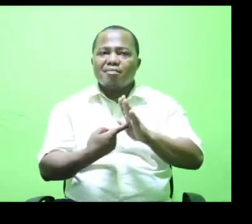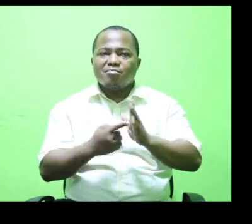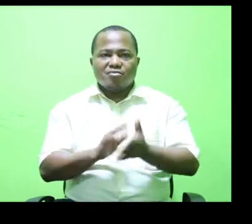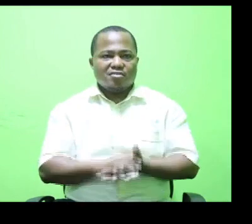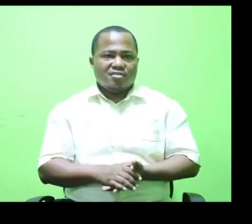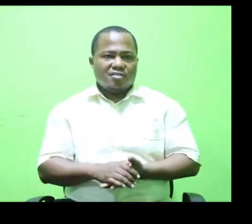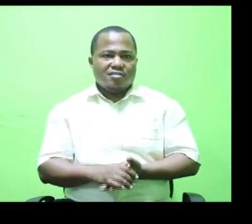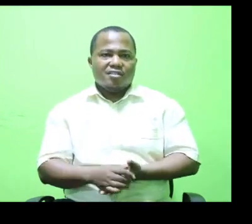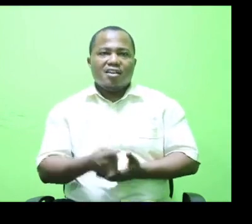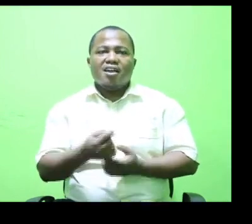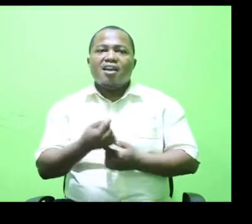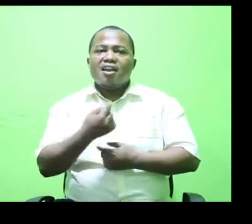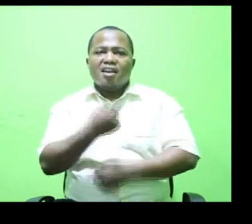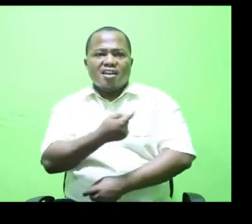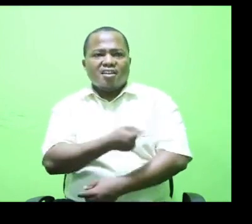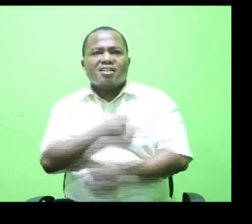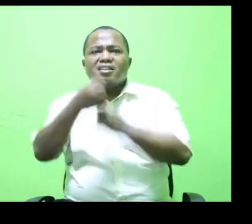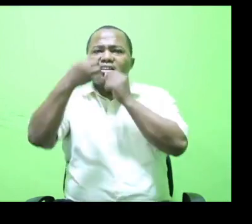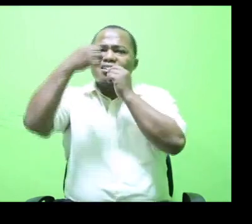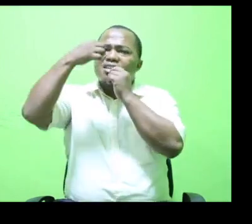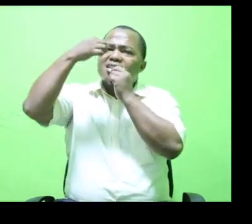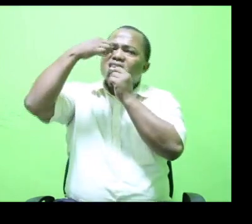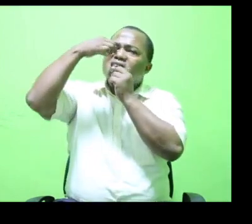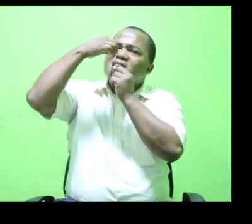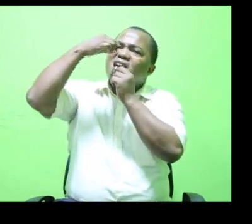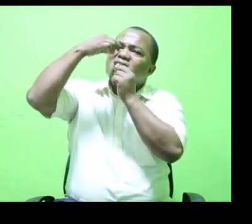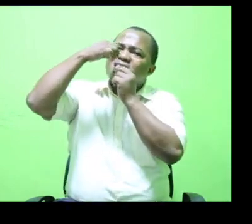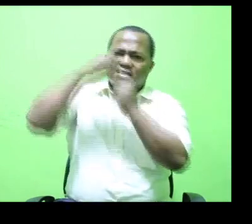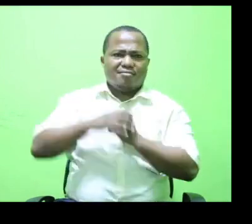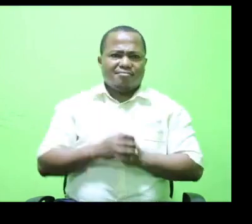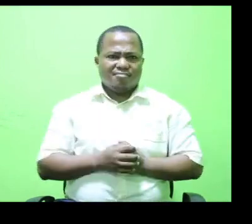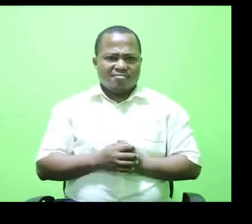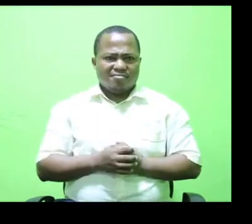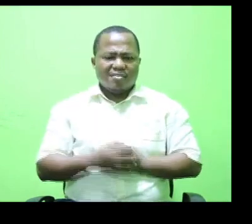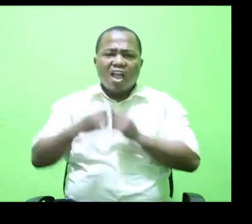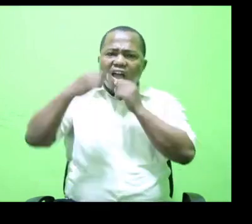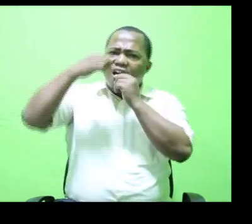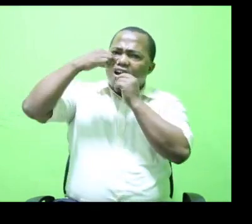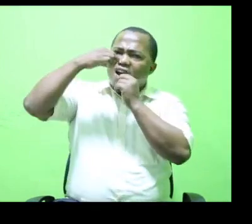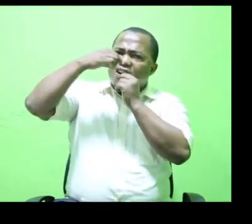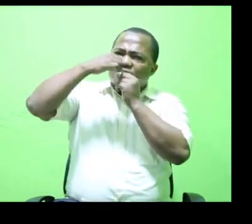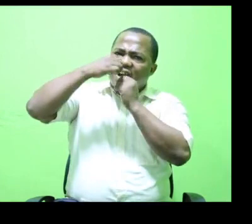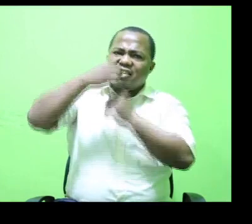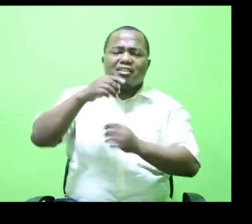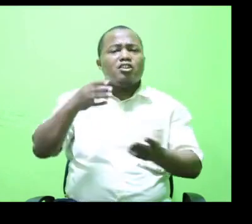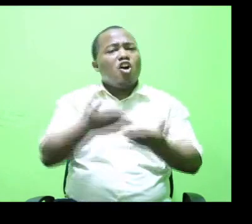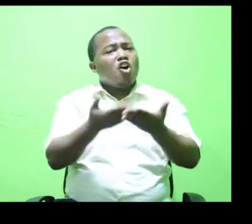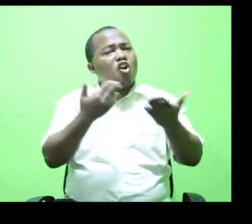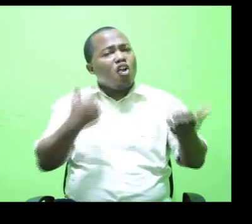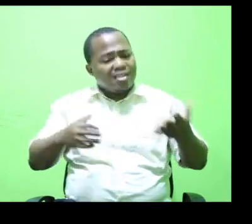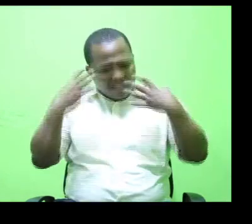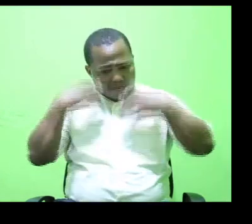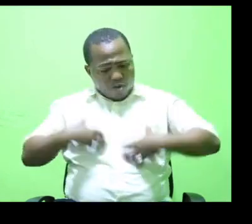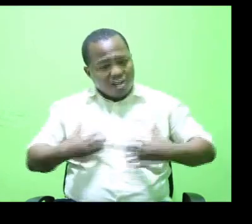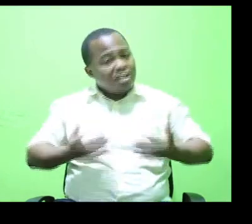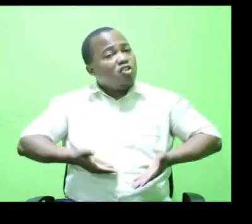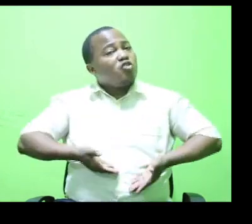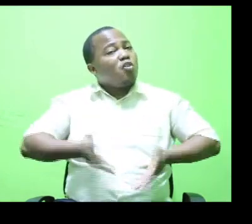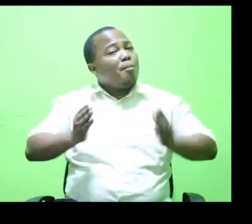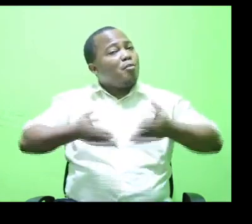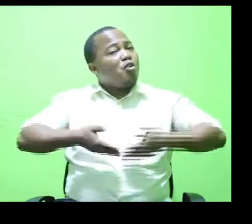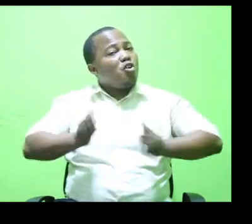a vaccine. The vaccine causes the body to produce